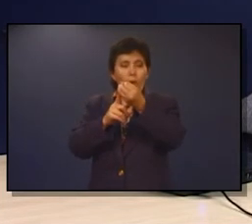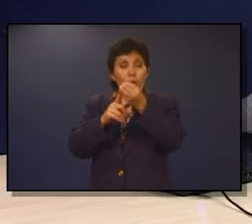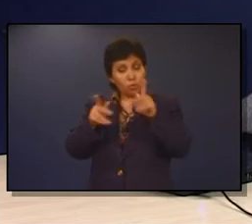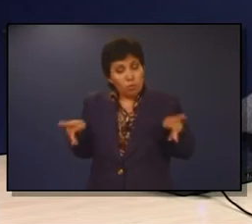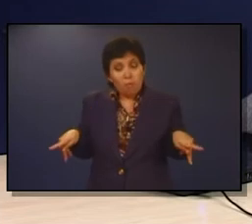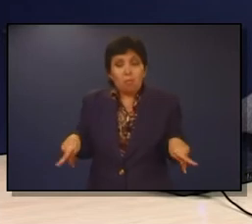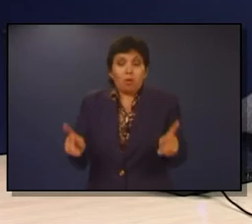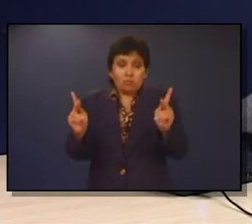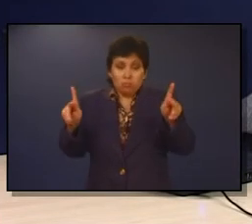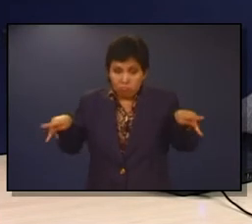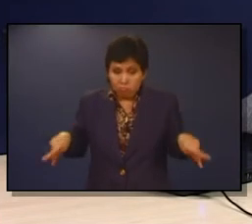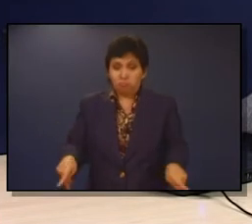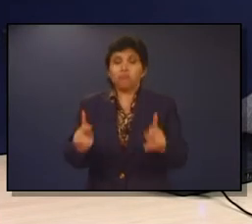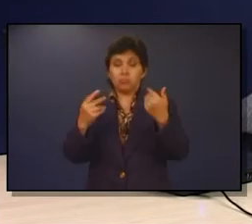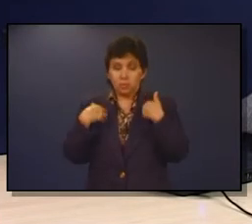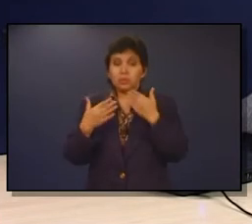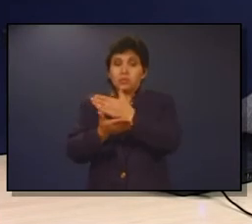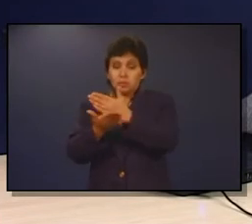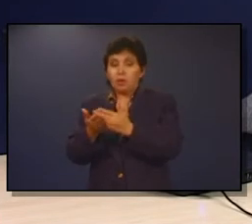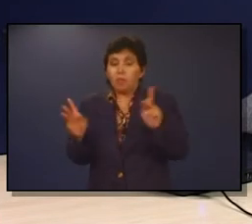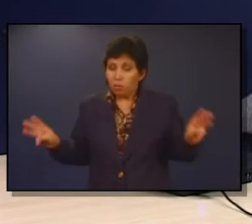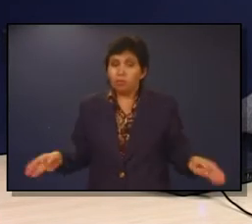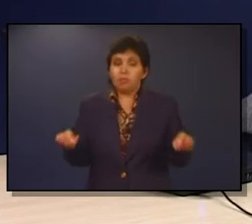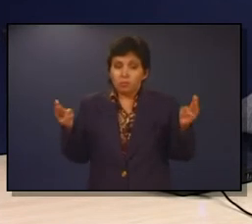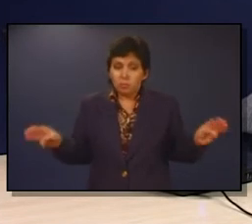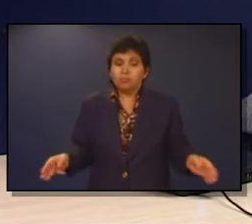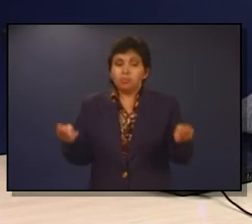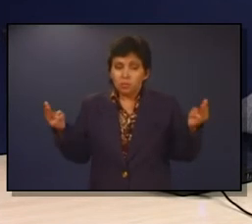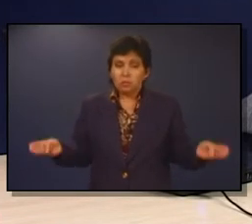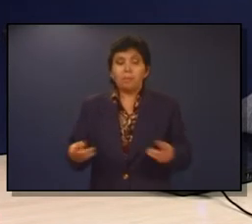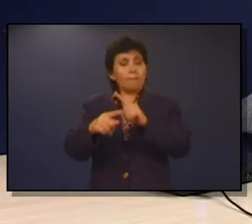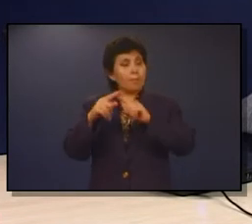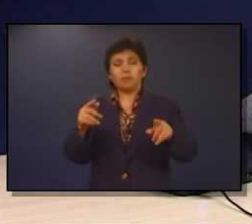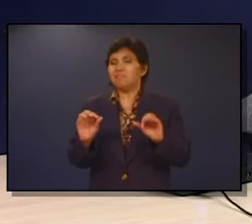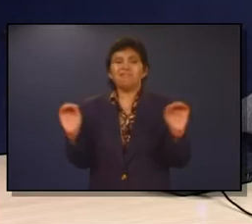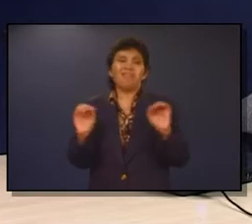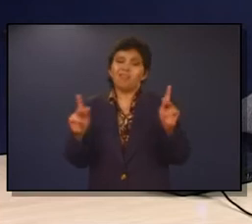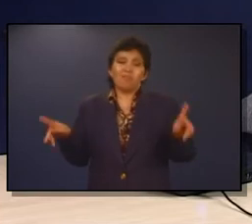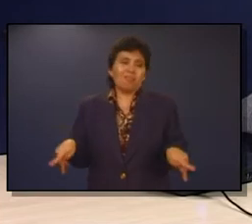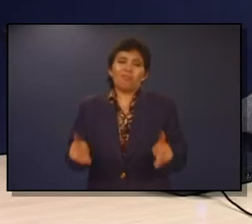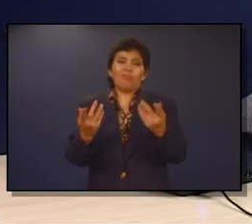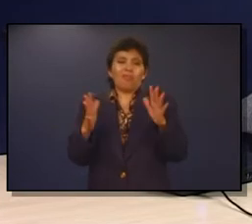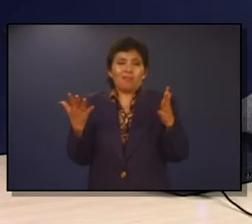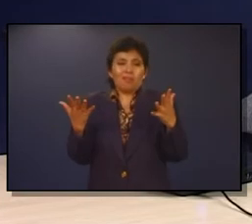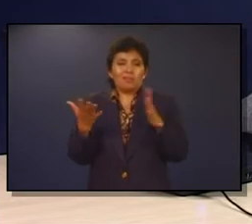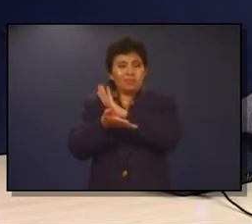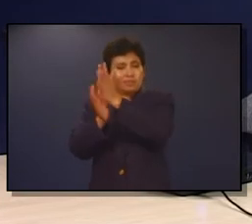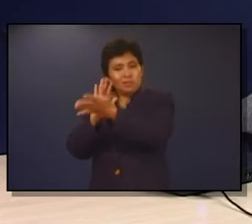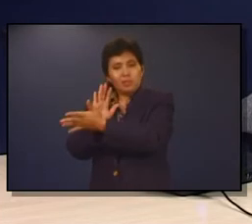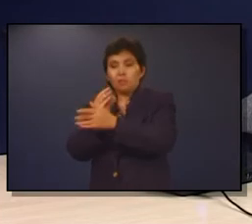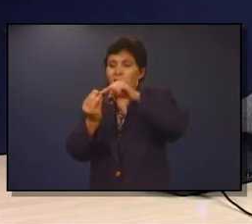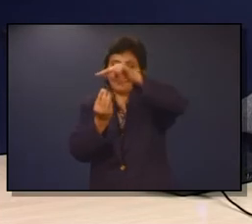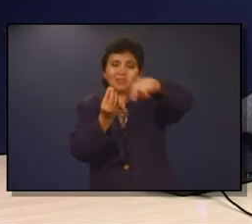to do that? Some people, they are motivated enough, but they are not given the opportunity because of the surrounding.